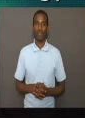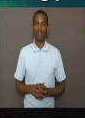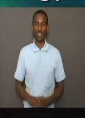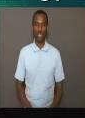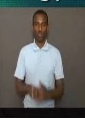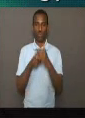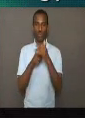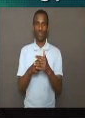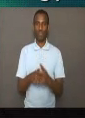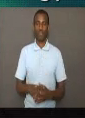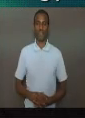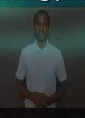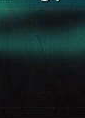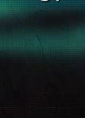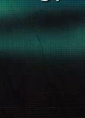Begin.